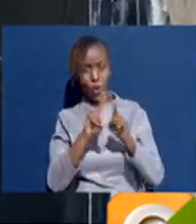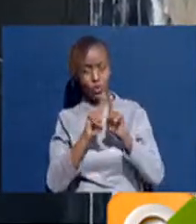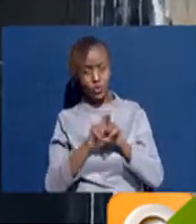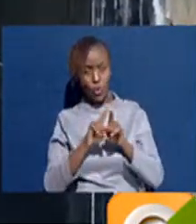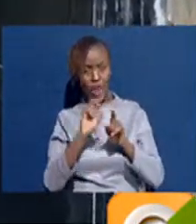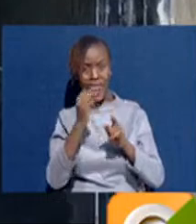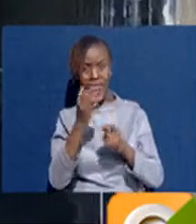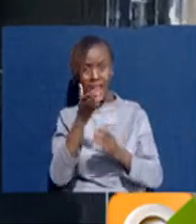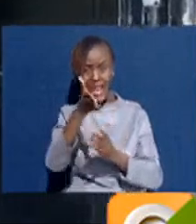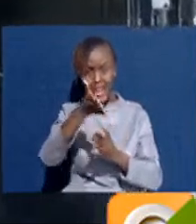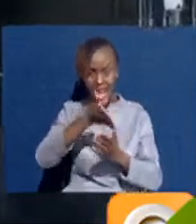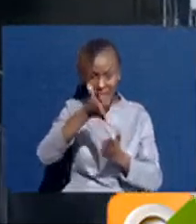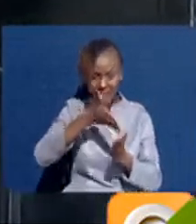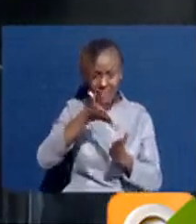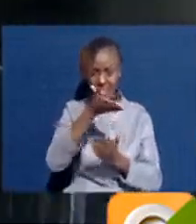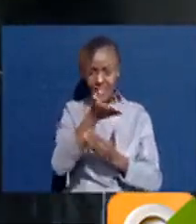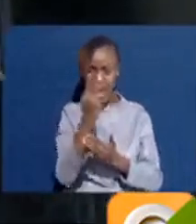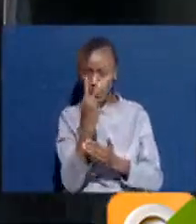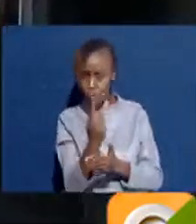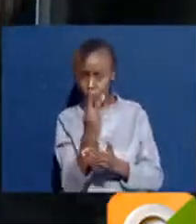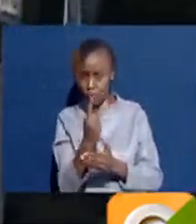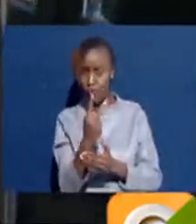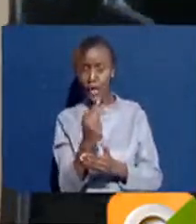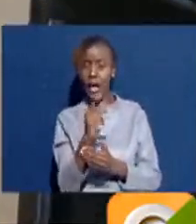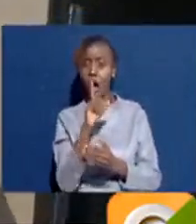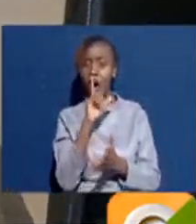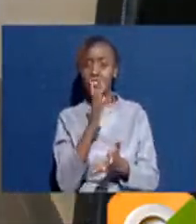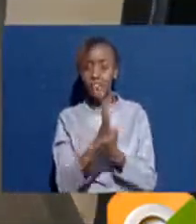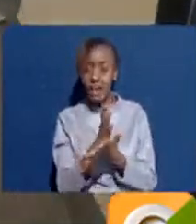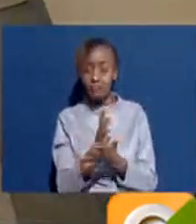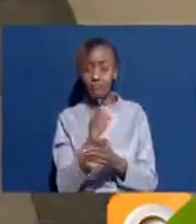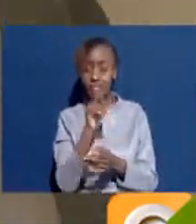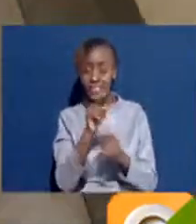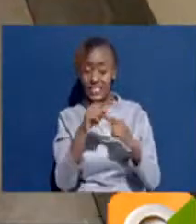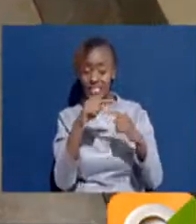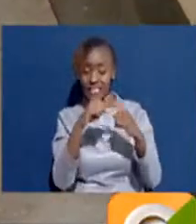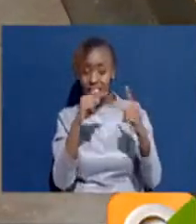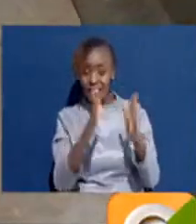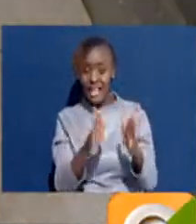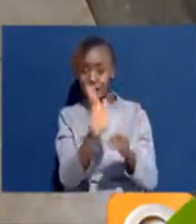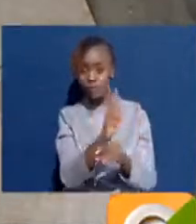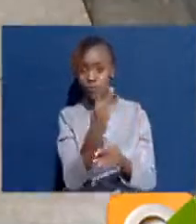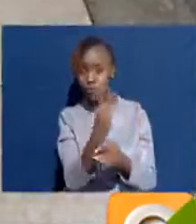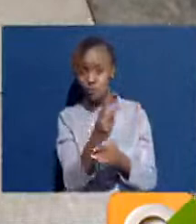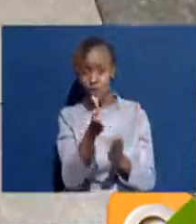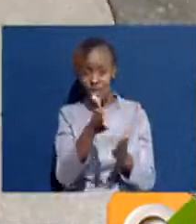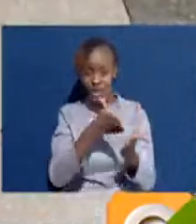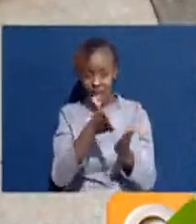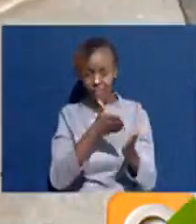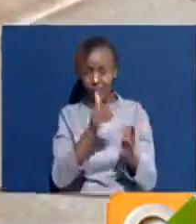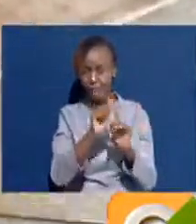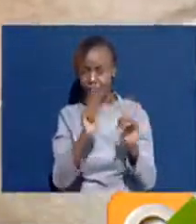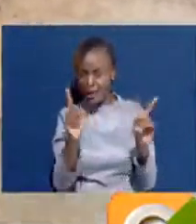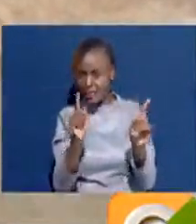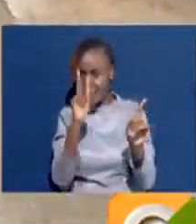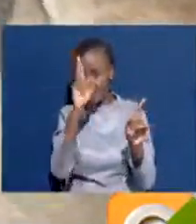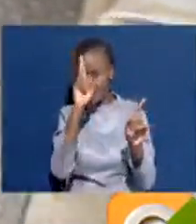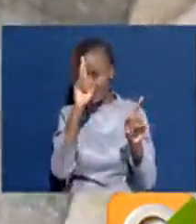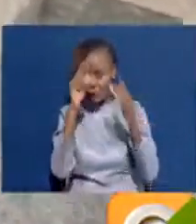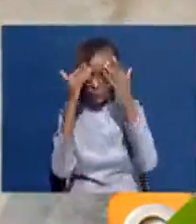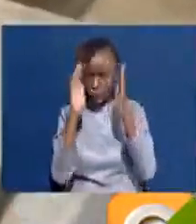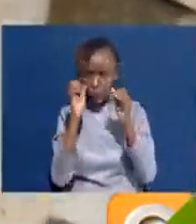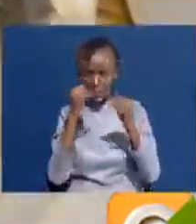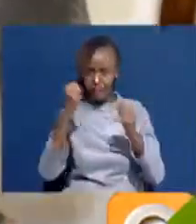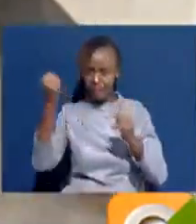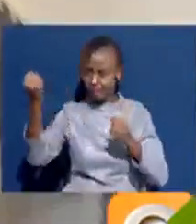fingerprints, proving that Maigo's killer used two knives. Detectives are, however, yet to establish whether she stabbed him